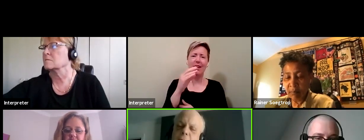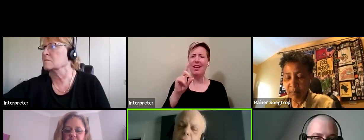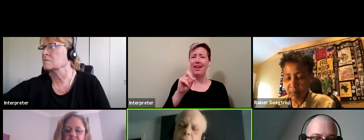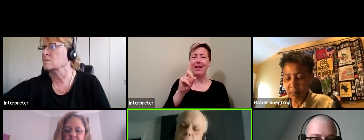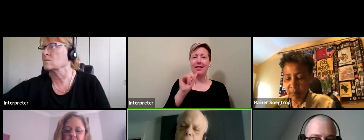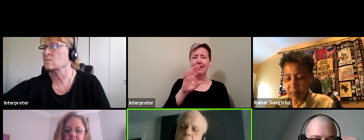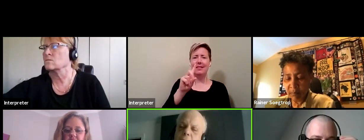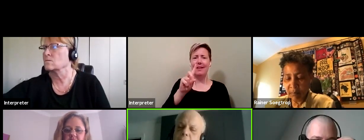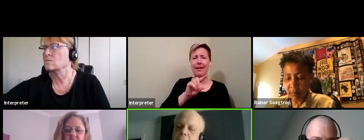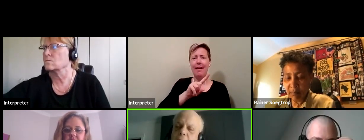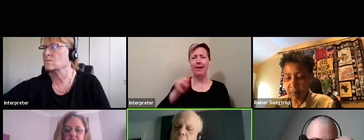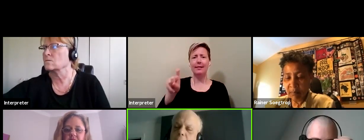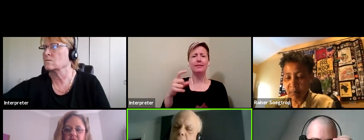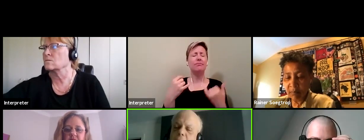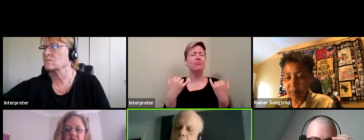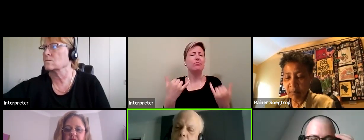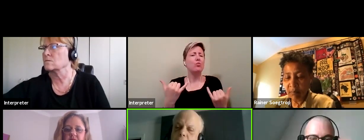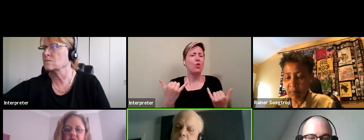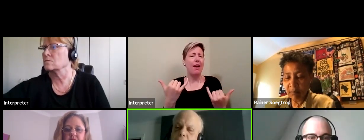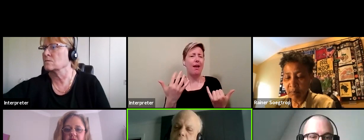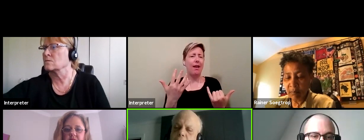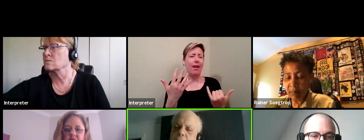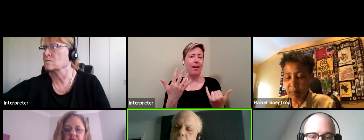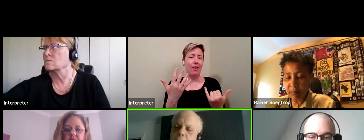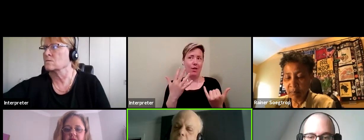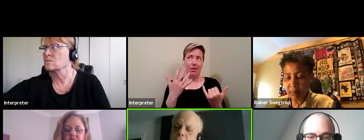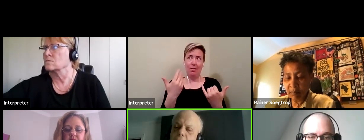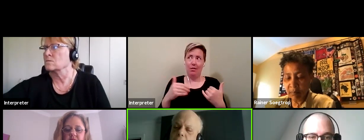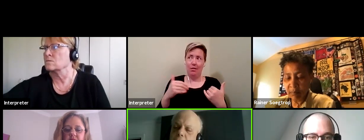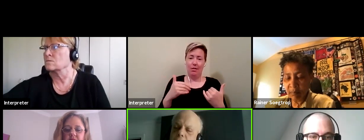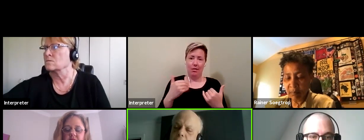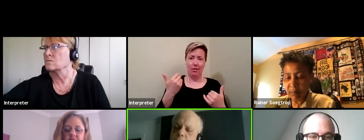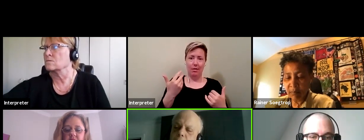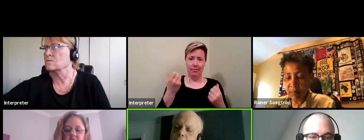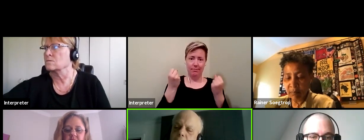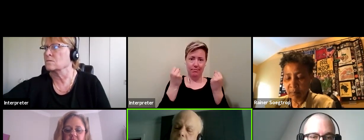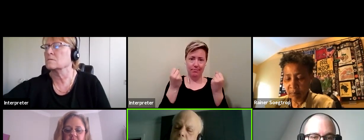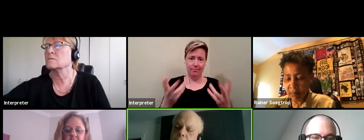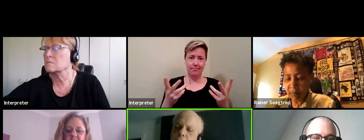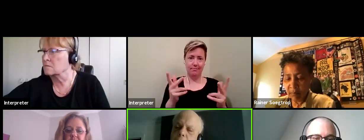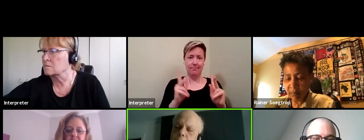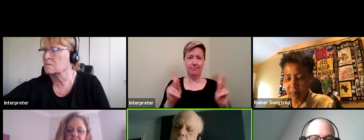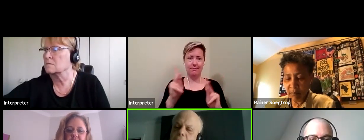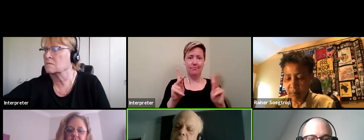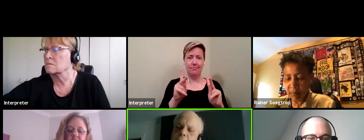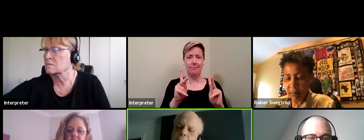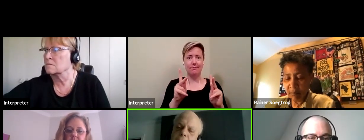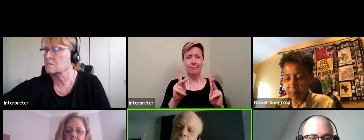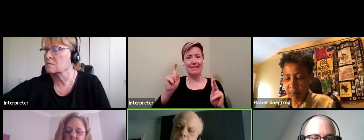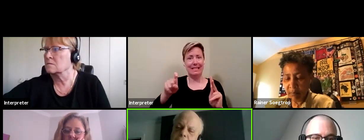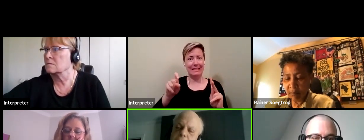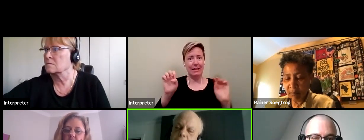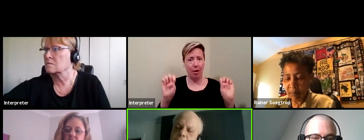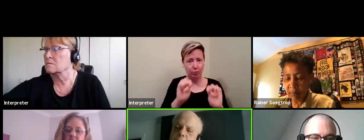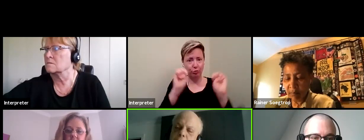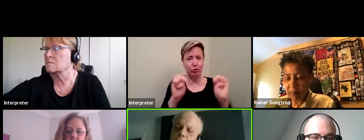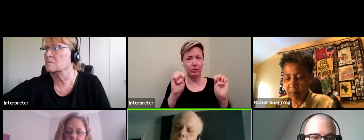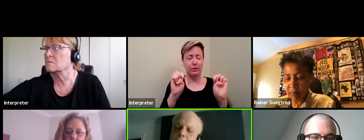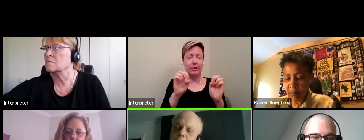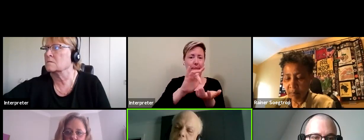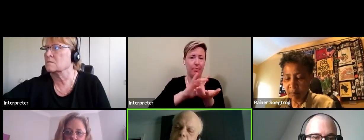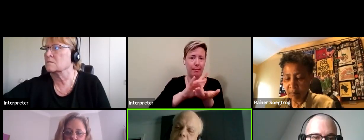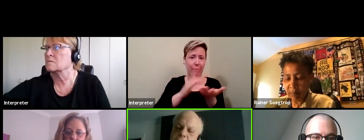that right now there's going to be, or there is a surge of demand for emergency medical services as more